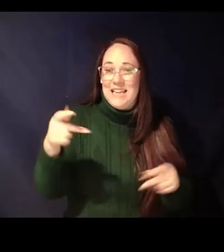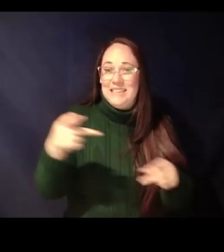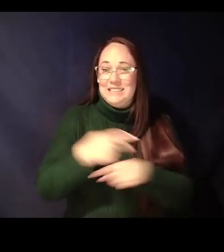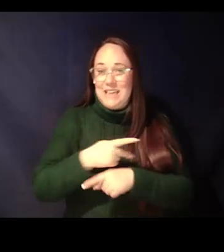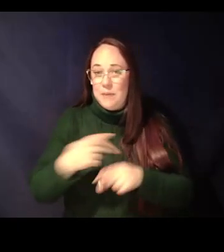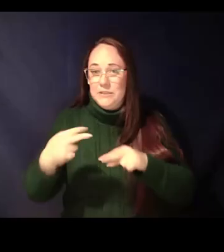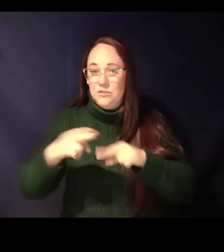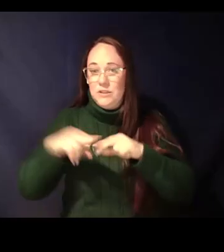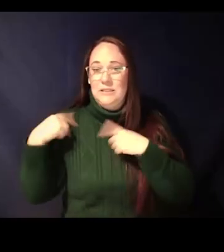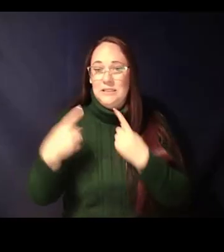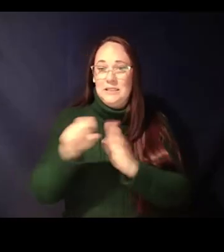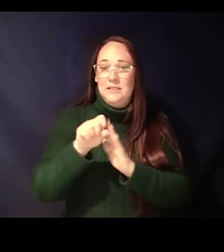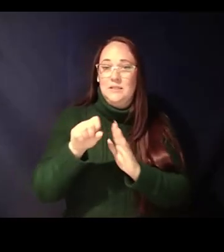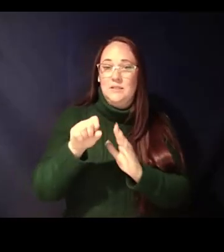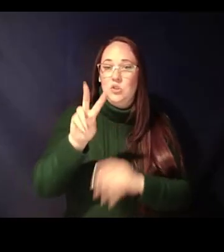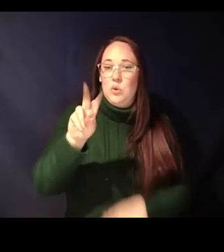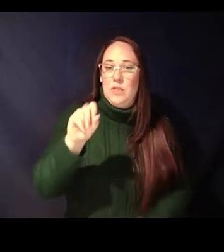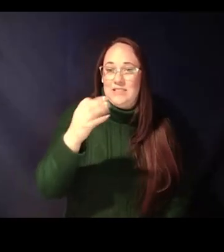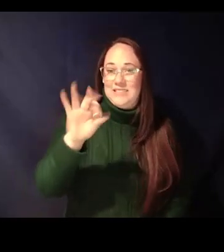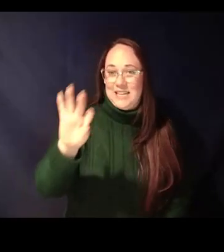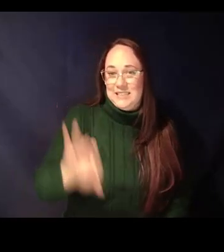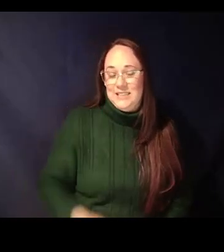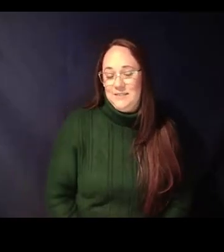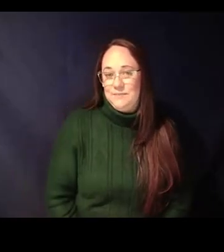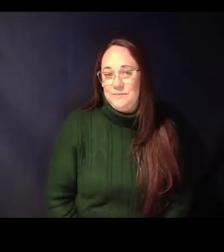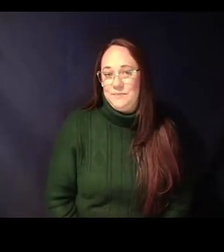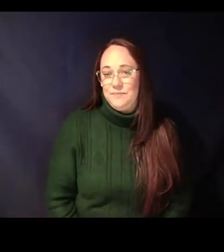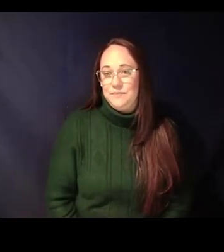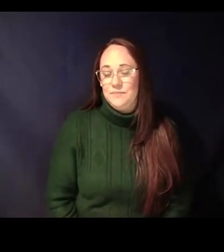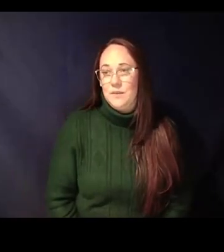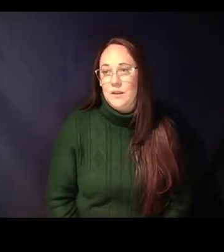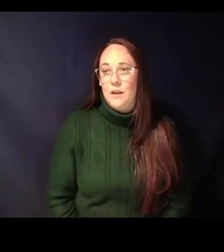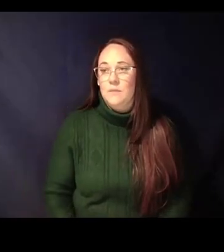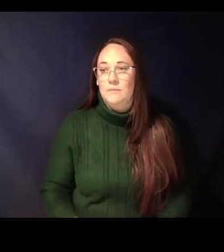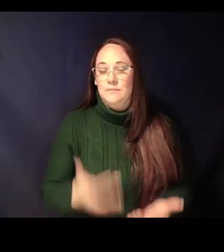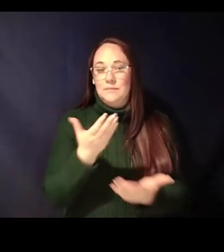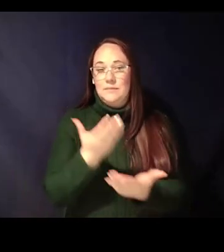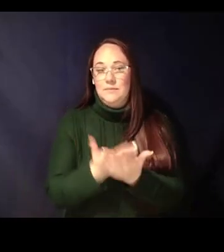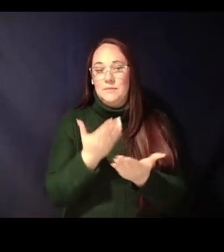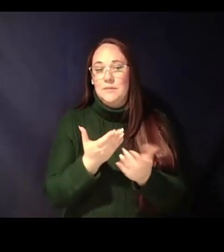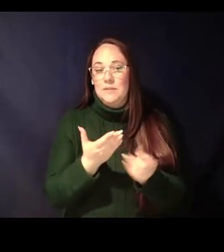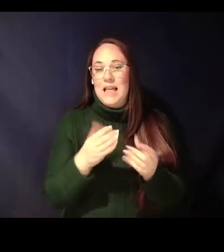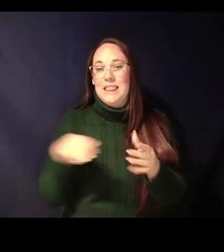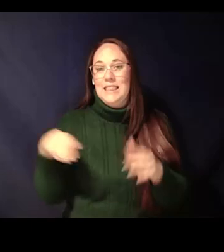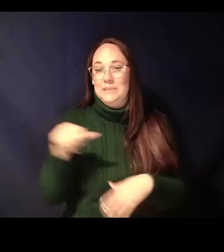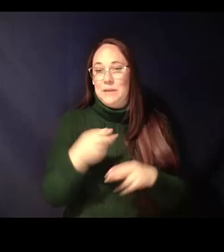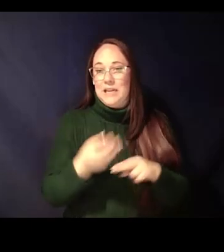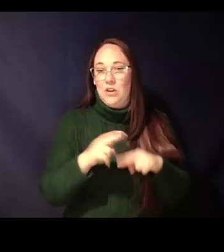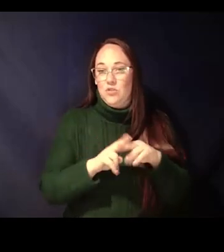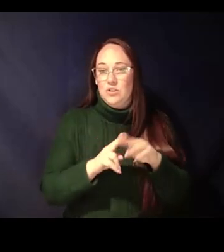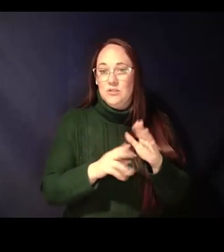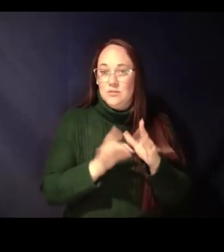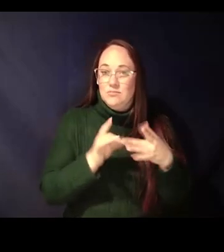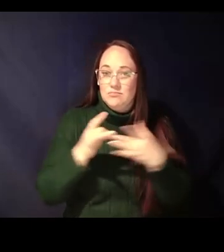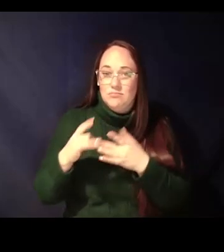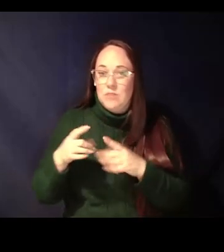year 2019. Evidence suggests that spending increases are driven by increases in the